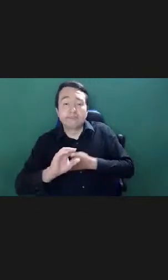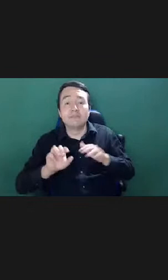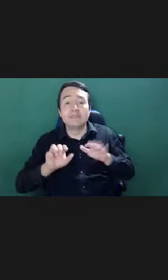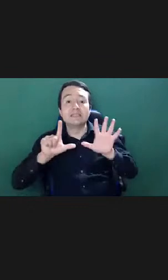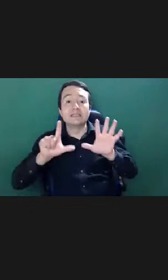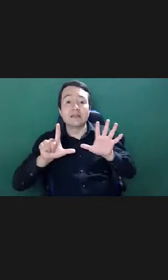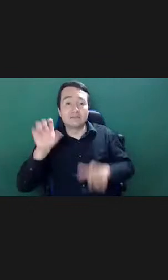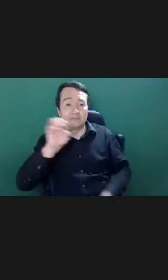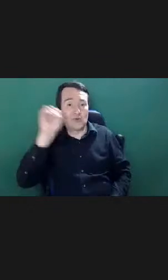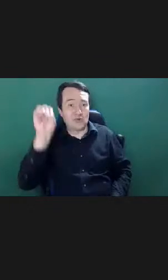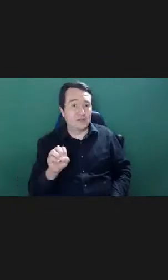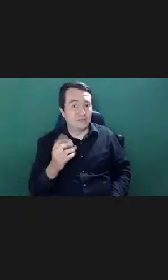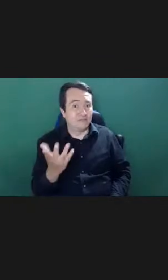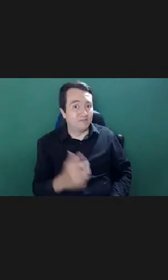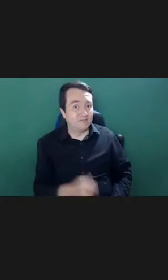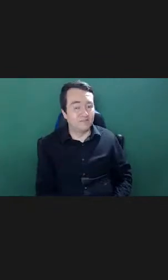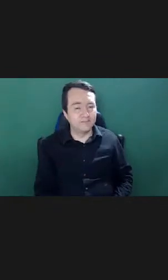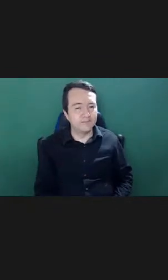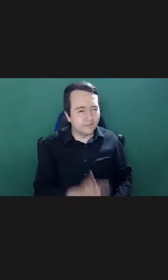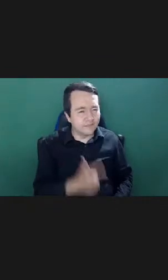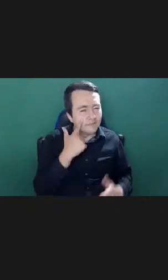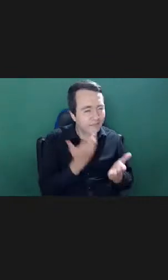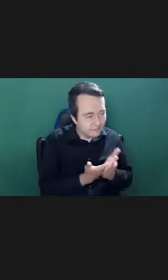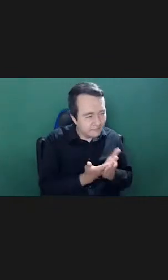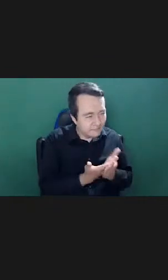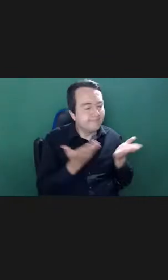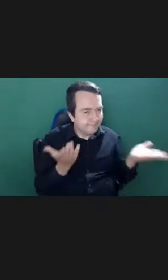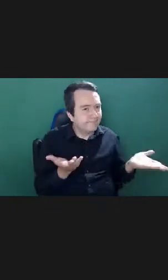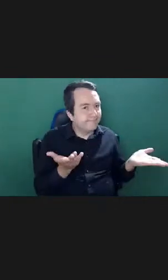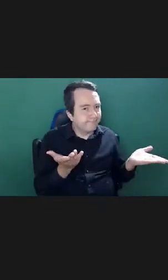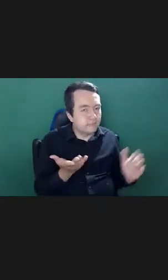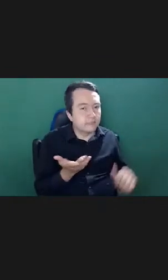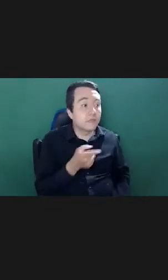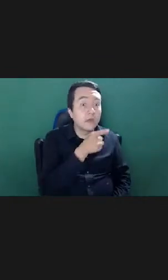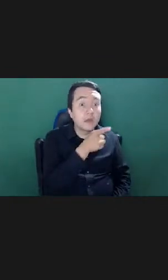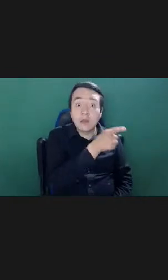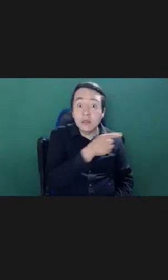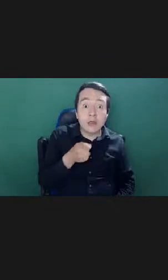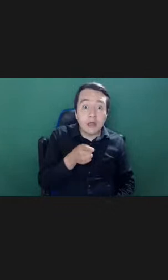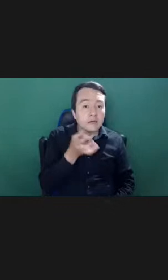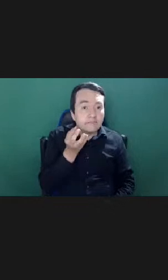case of the highest burden is 435,